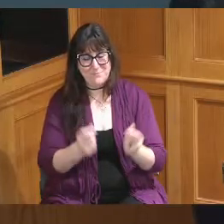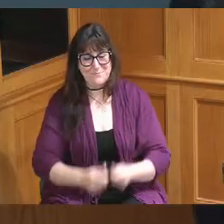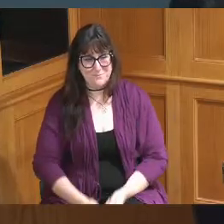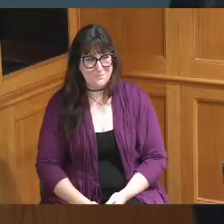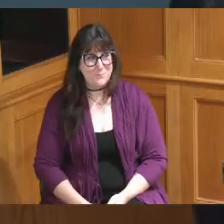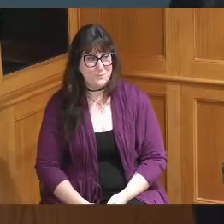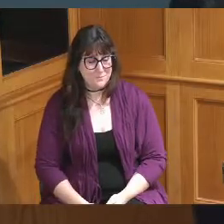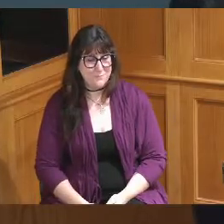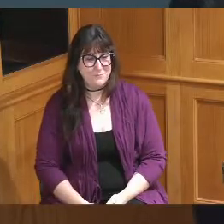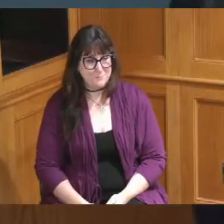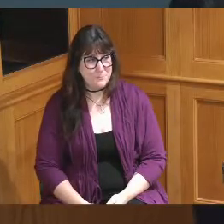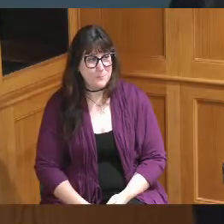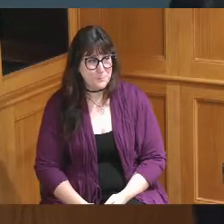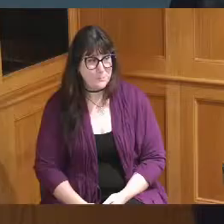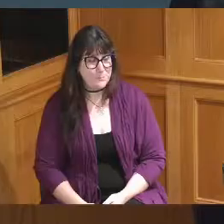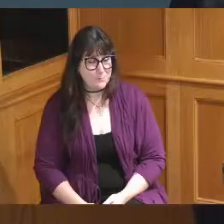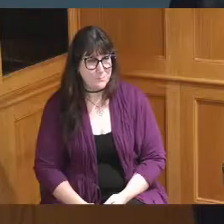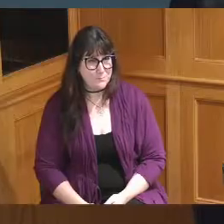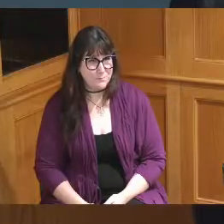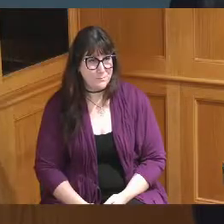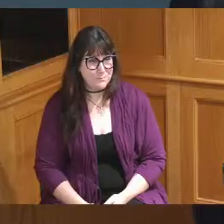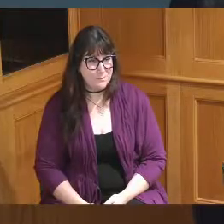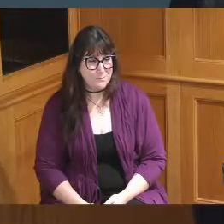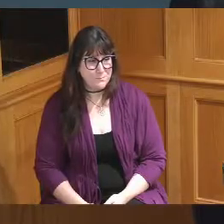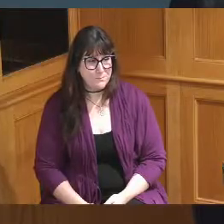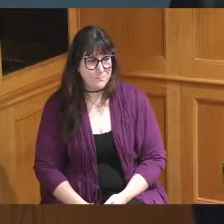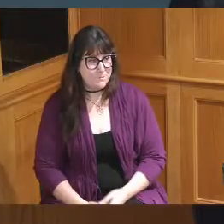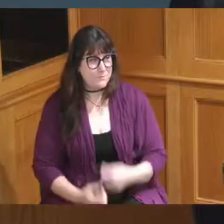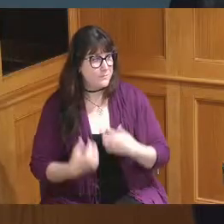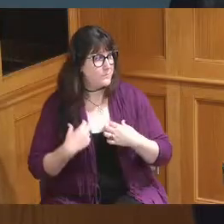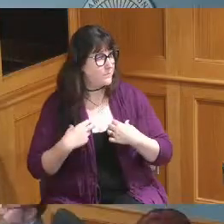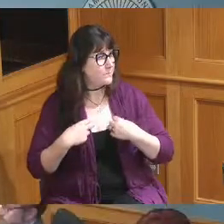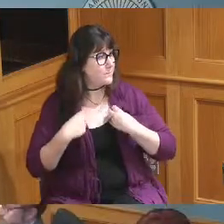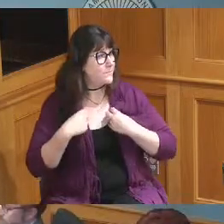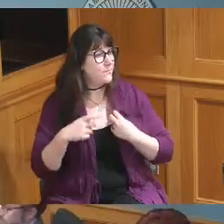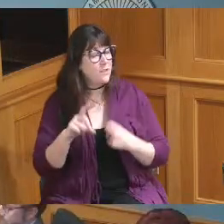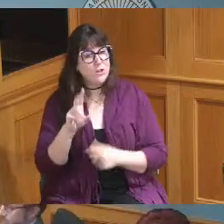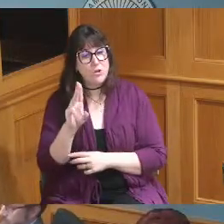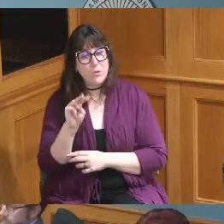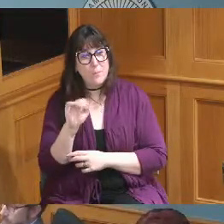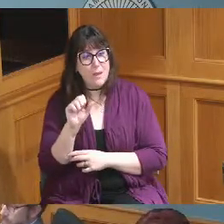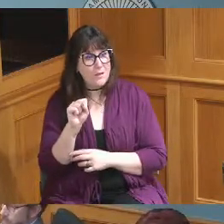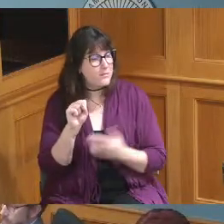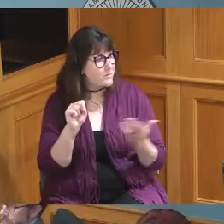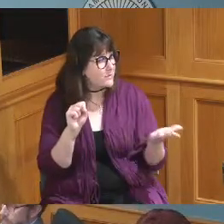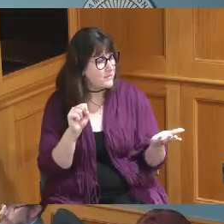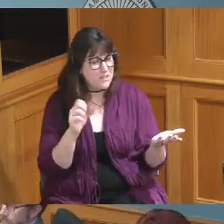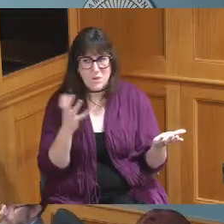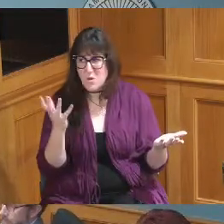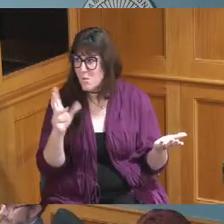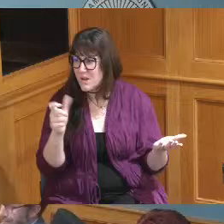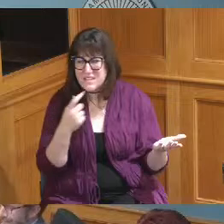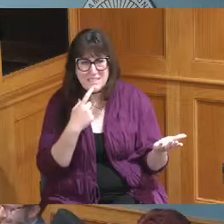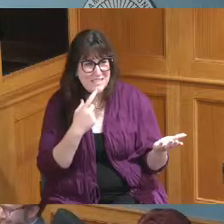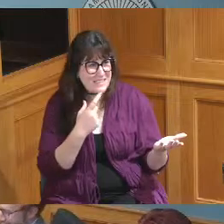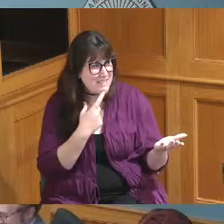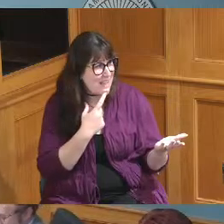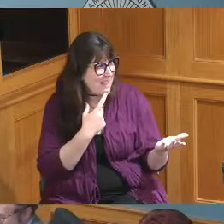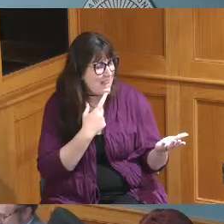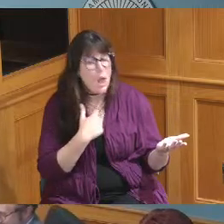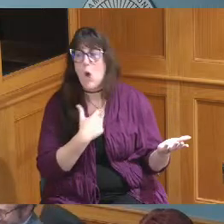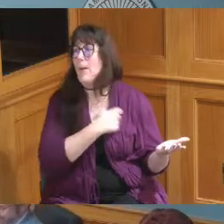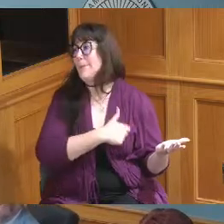on time in partnership with the Bengals. So thank you. Commissioner Summer Dumas. What else is there to say? Oh, I'm sorry. Well,